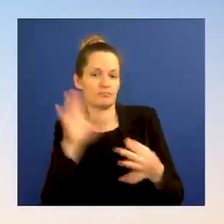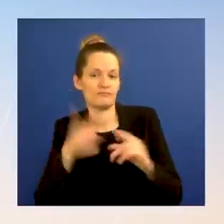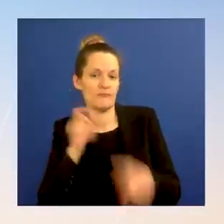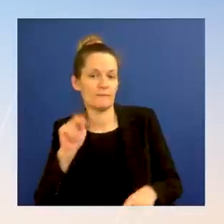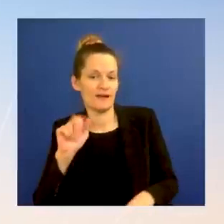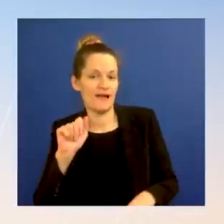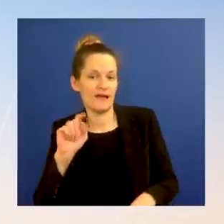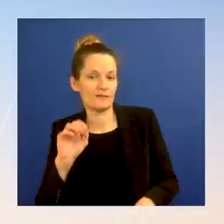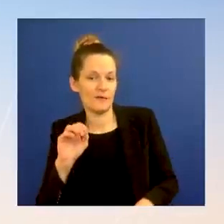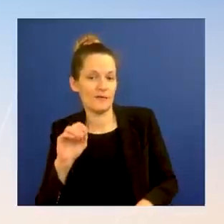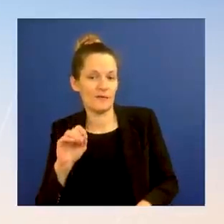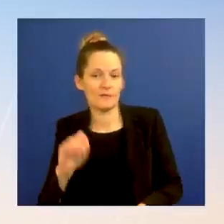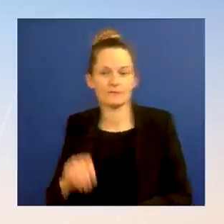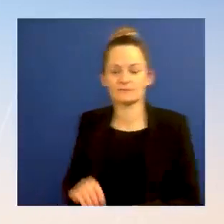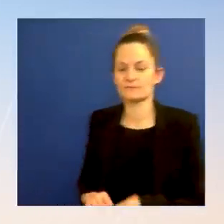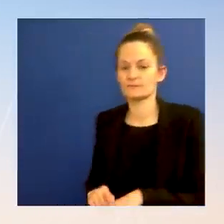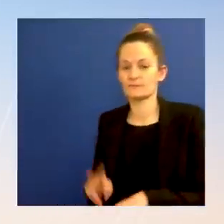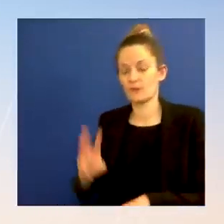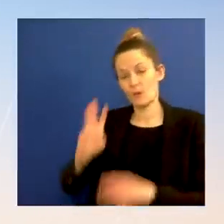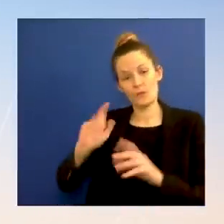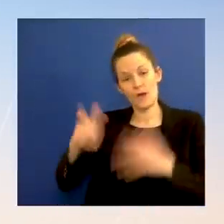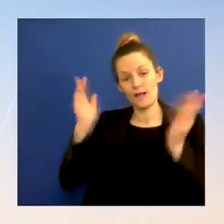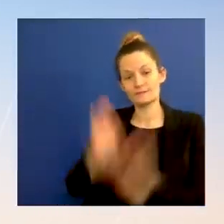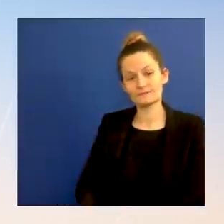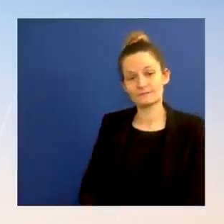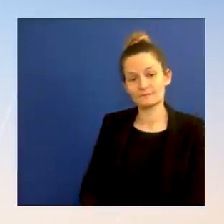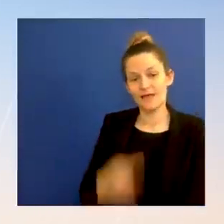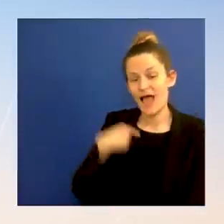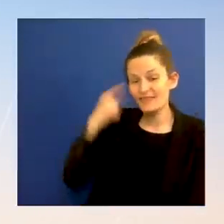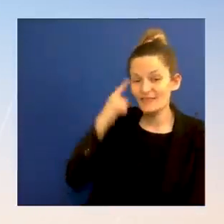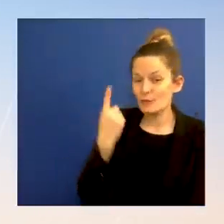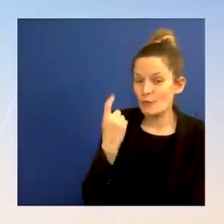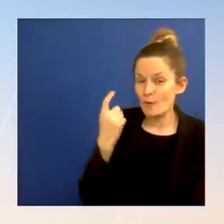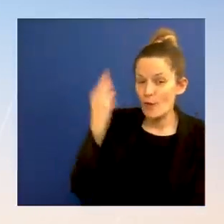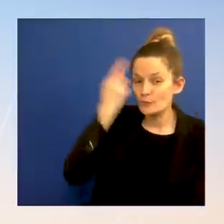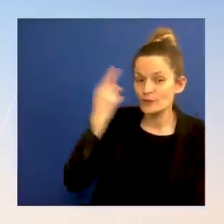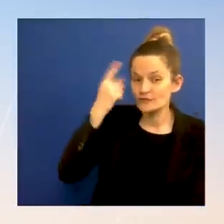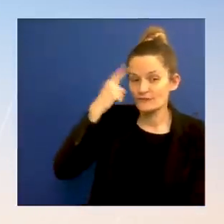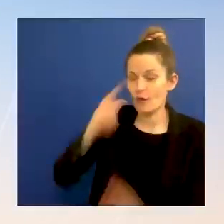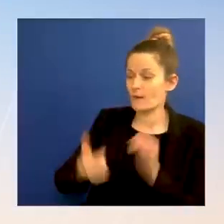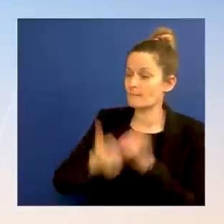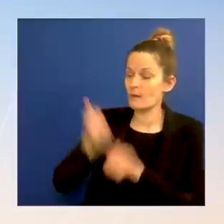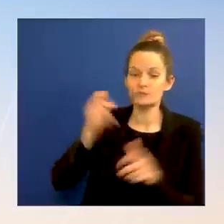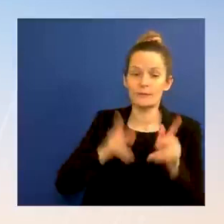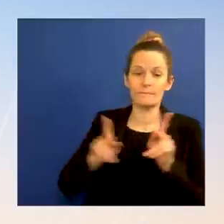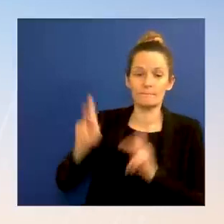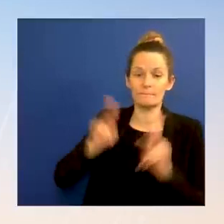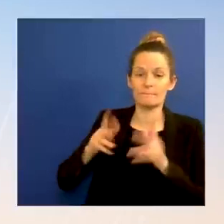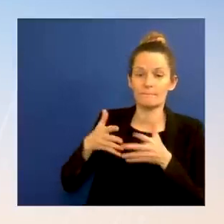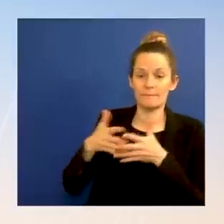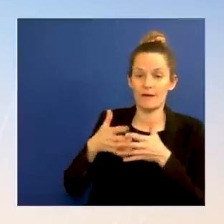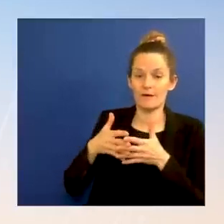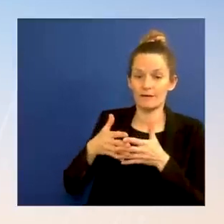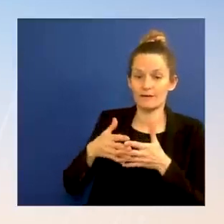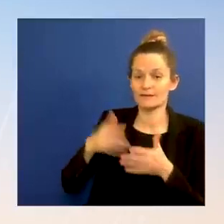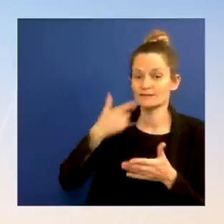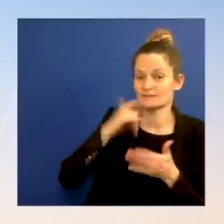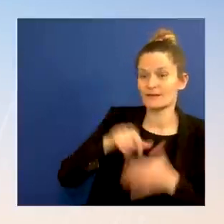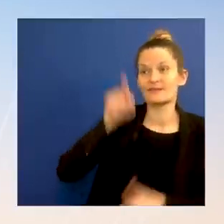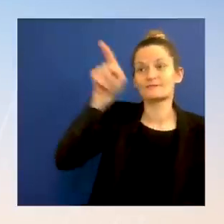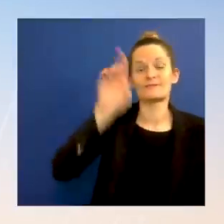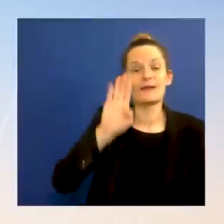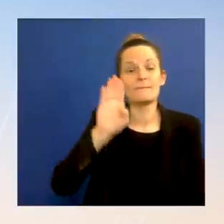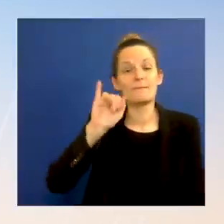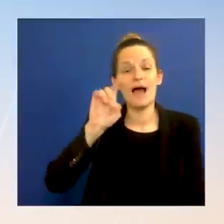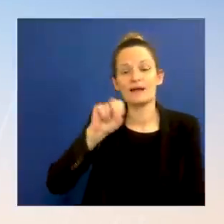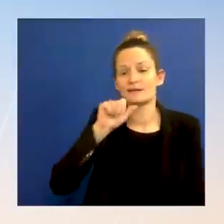majority of the American people, that President Biden has not taken a page out of his predecessor's playbook as it relates to global engagement and global leadership,